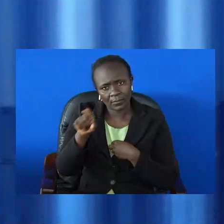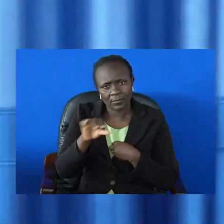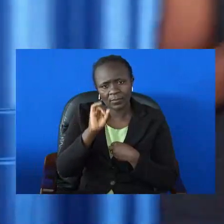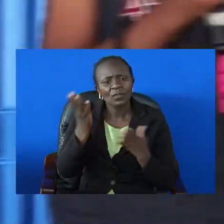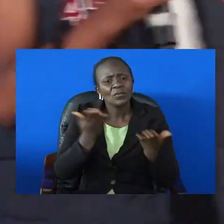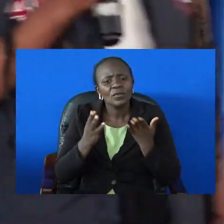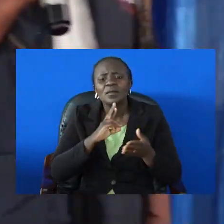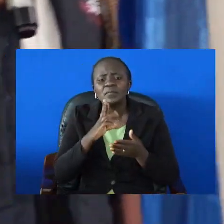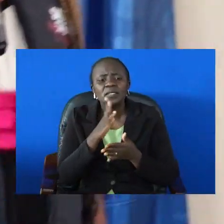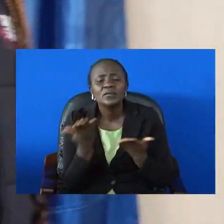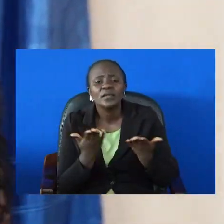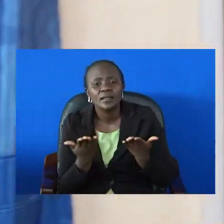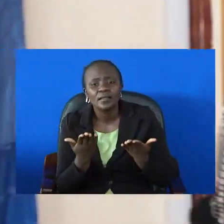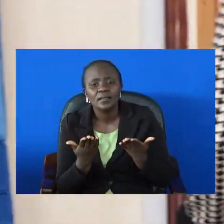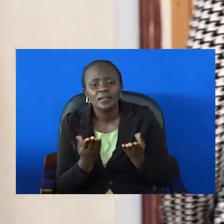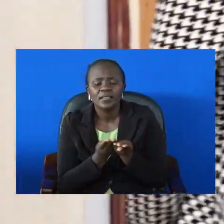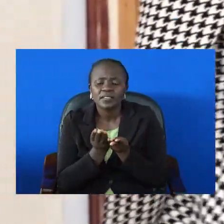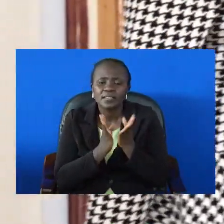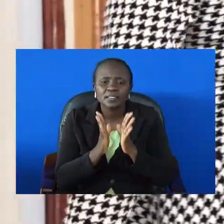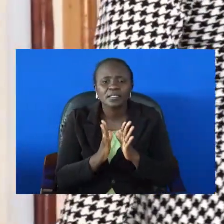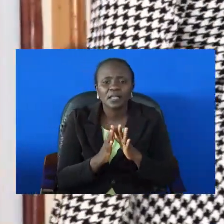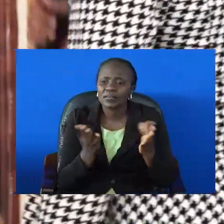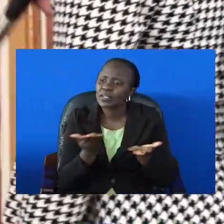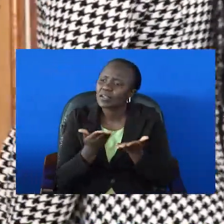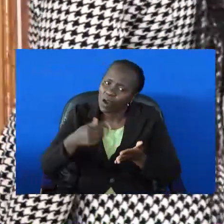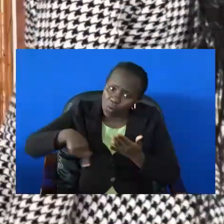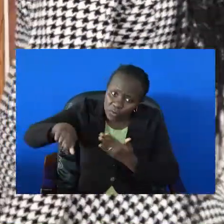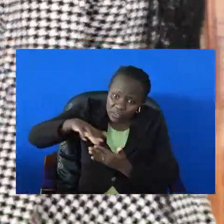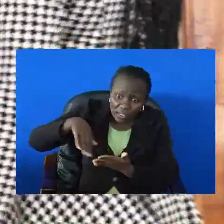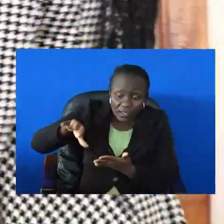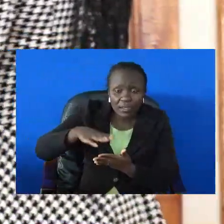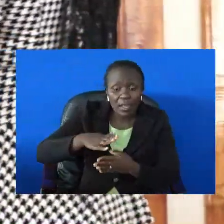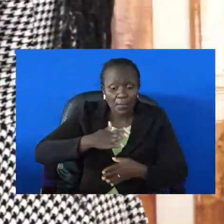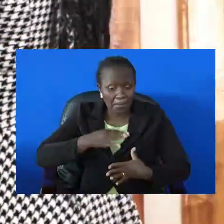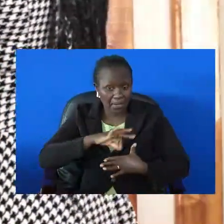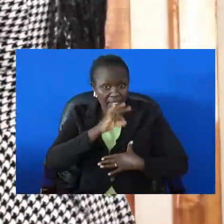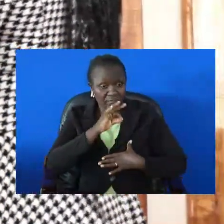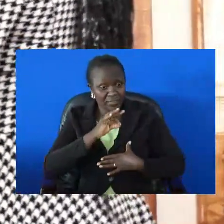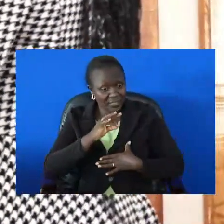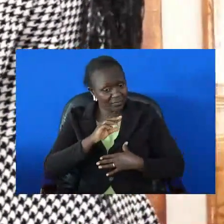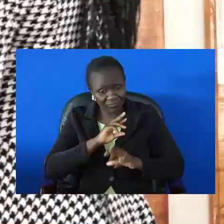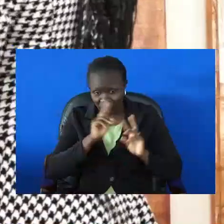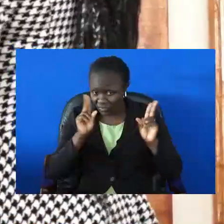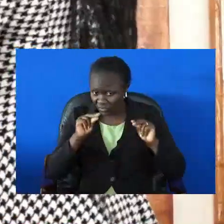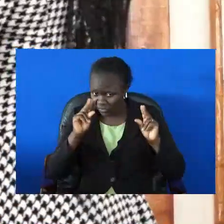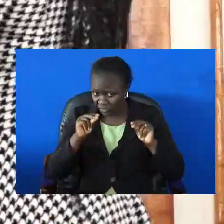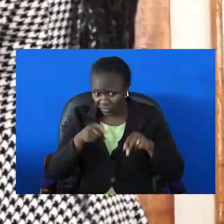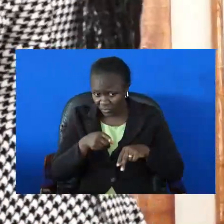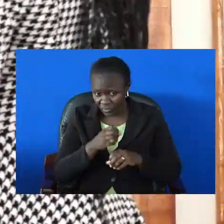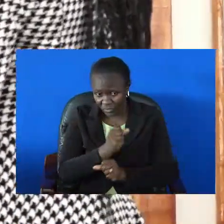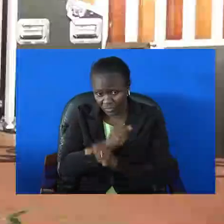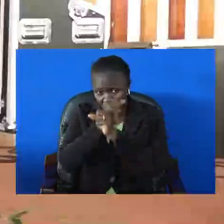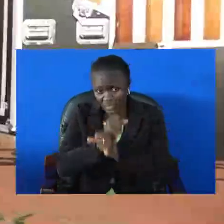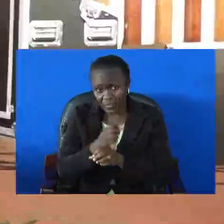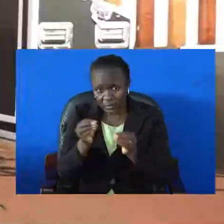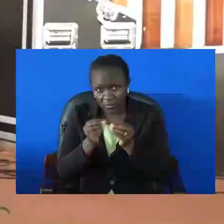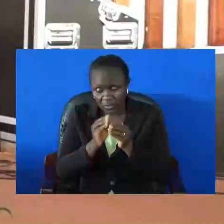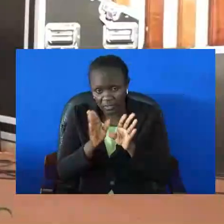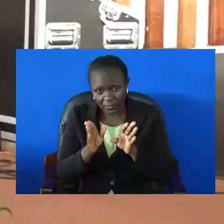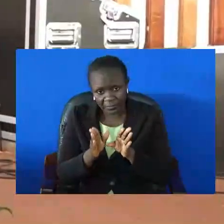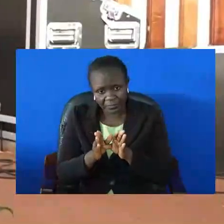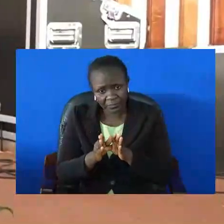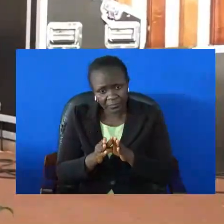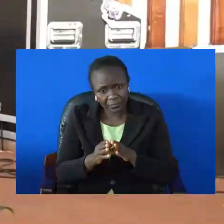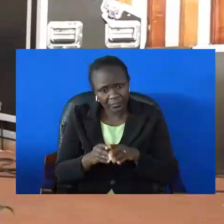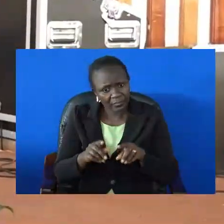Where have you been? Your servants didn't go anywhere. Was my spirit not with you when he came down the chariot to meet with you? Is this the